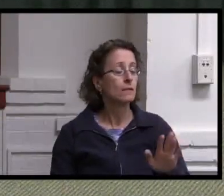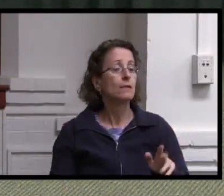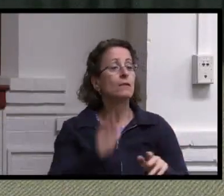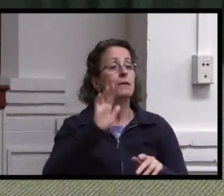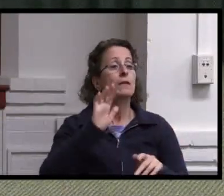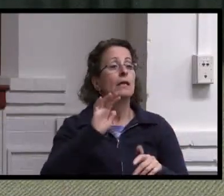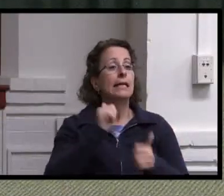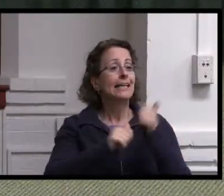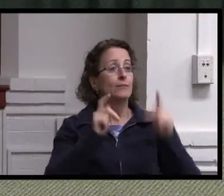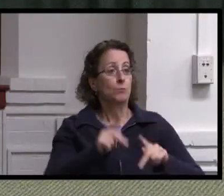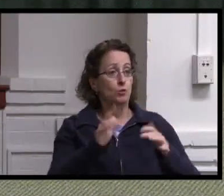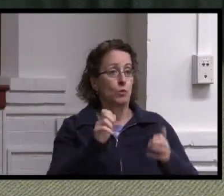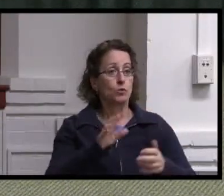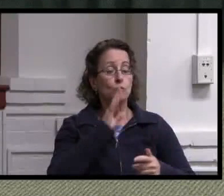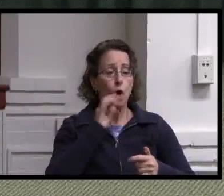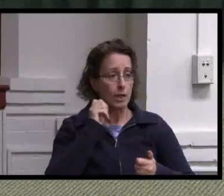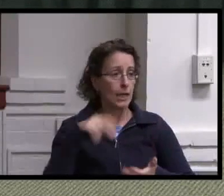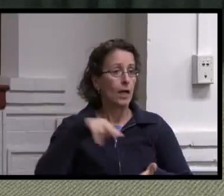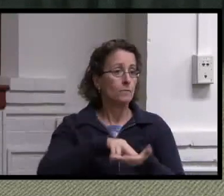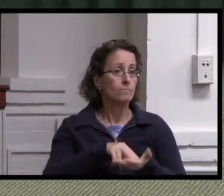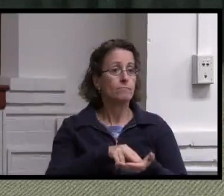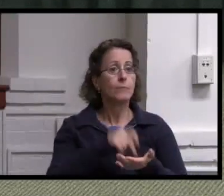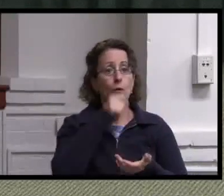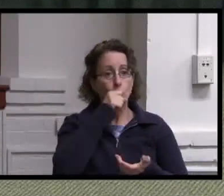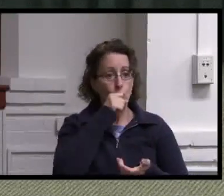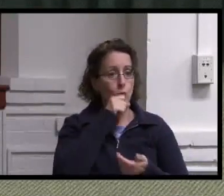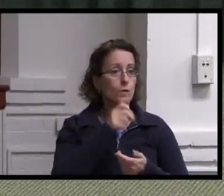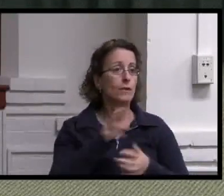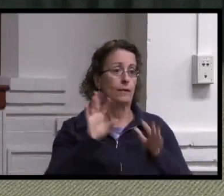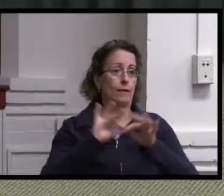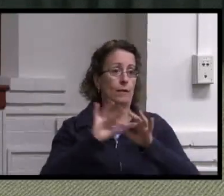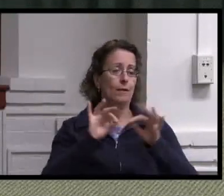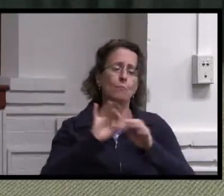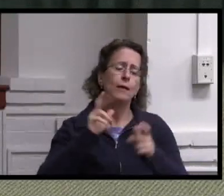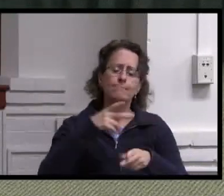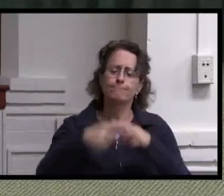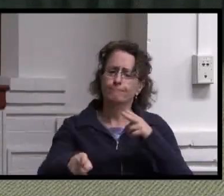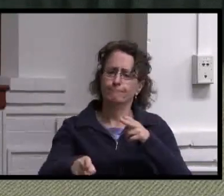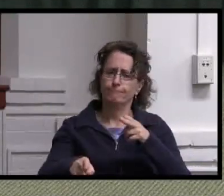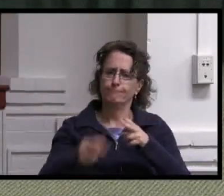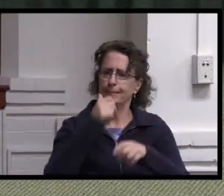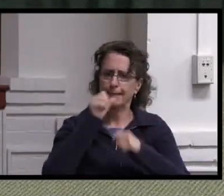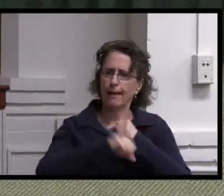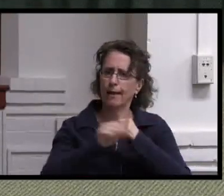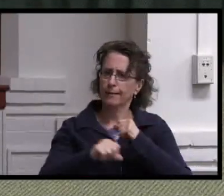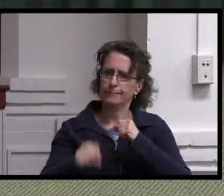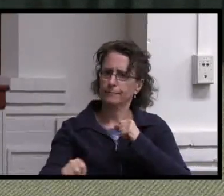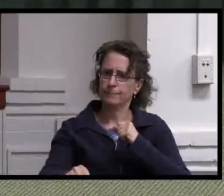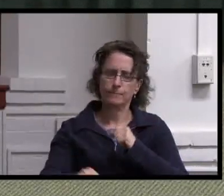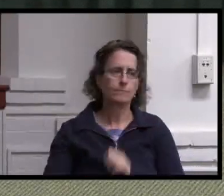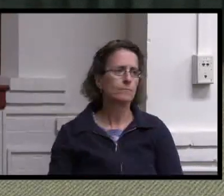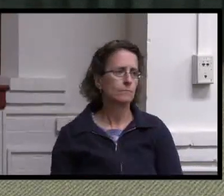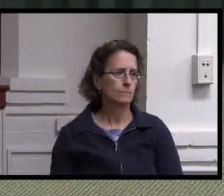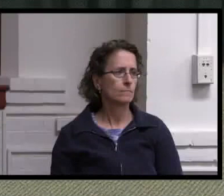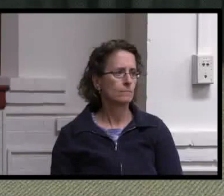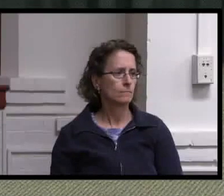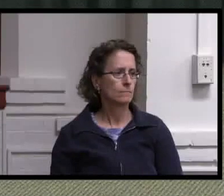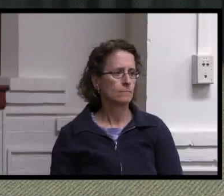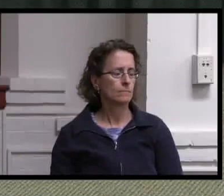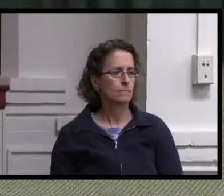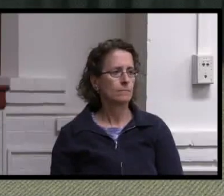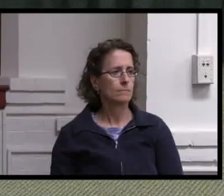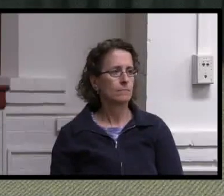as concise as possible so we can have more people can speak and we'll make a more fluid